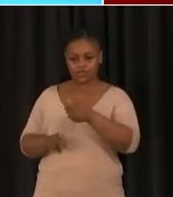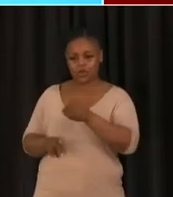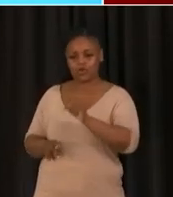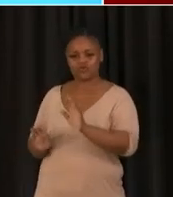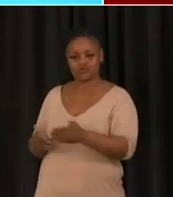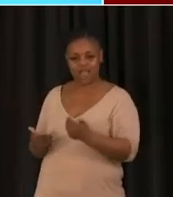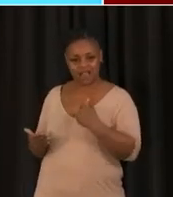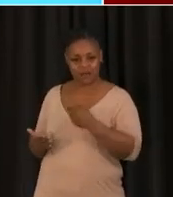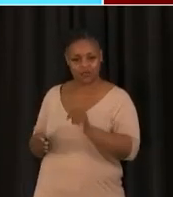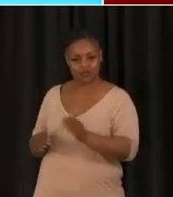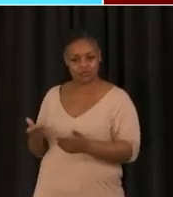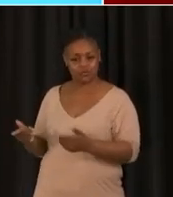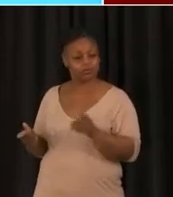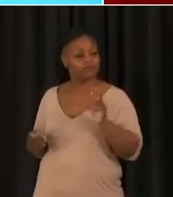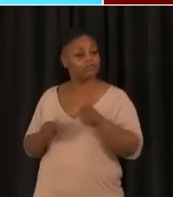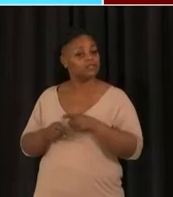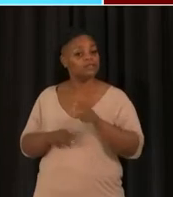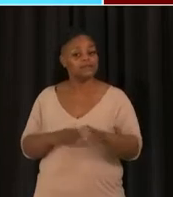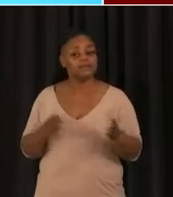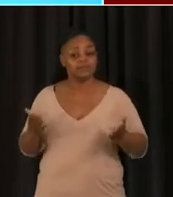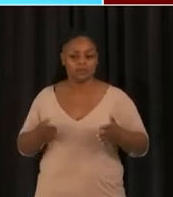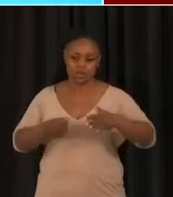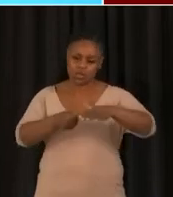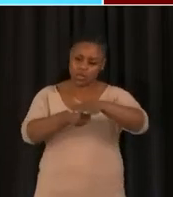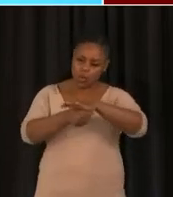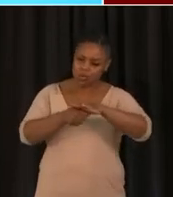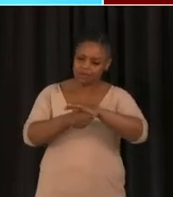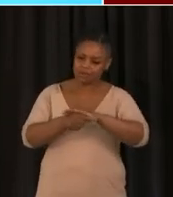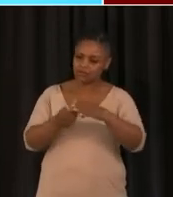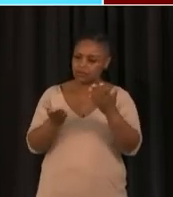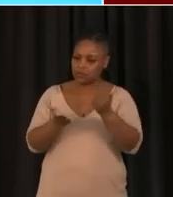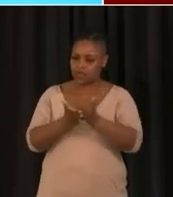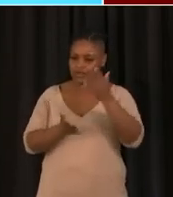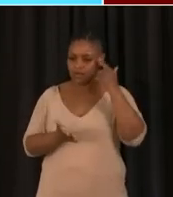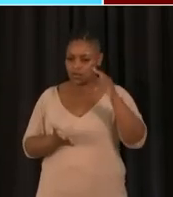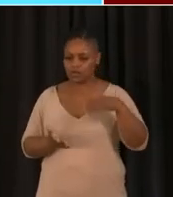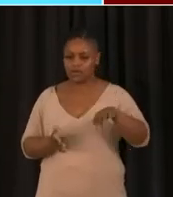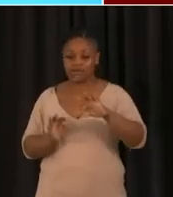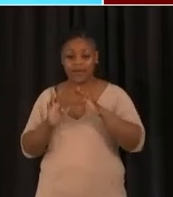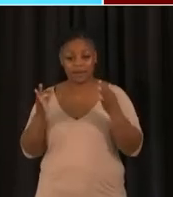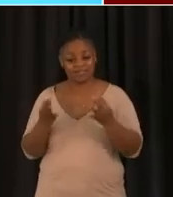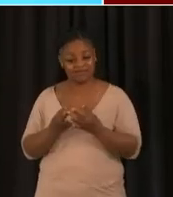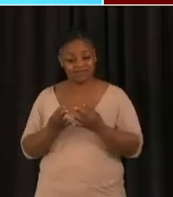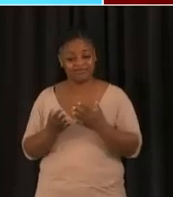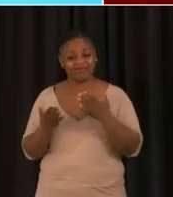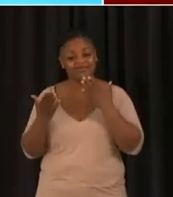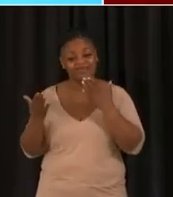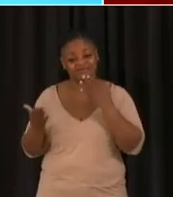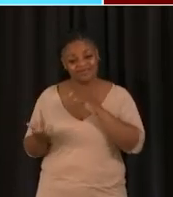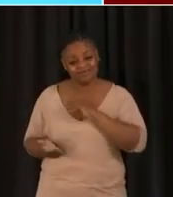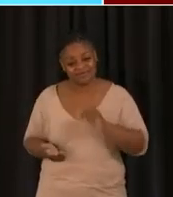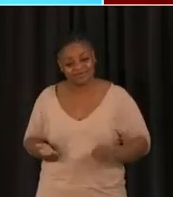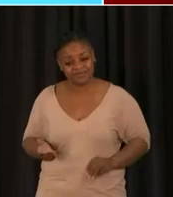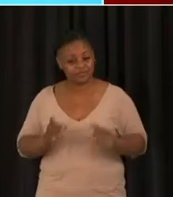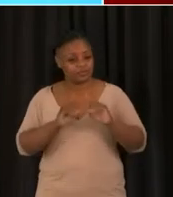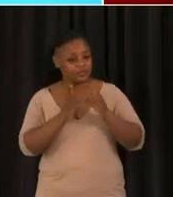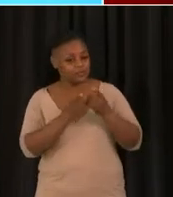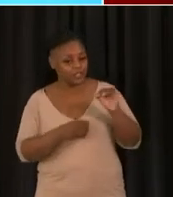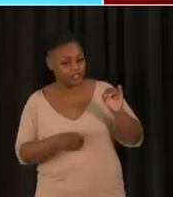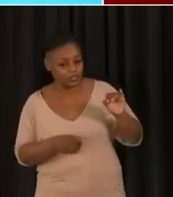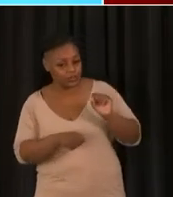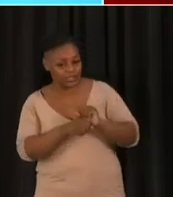Housing Program, which allotted a total of $100,500 towards the purchase of my first home. I work for the DC